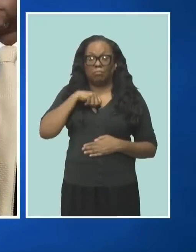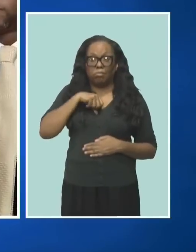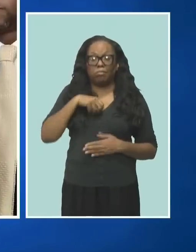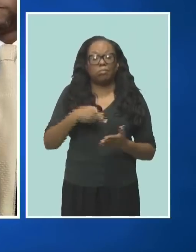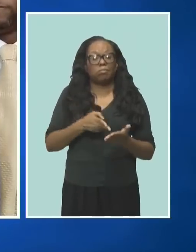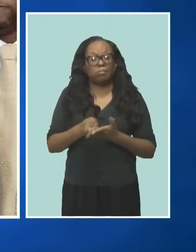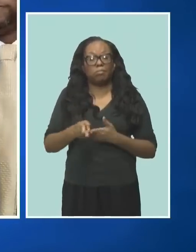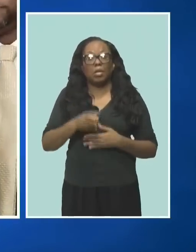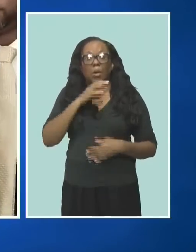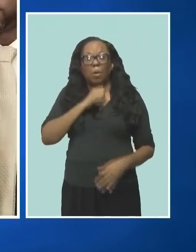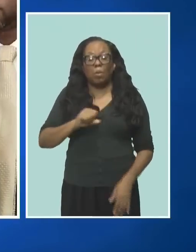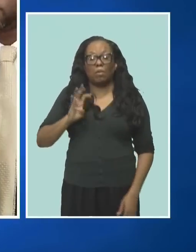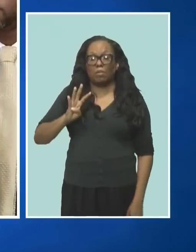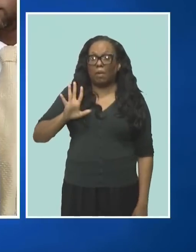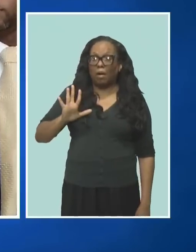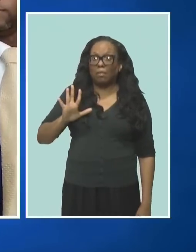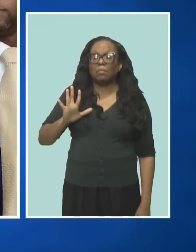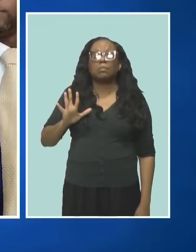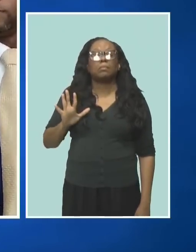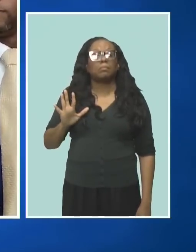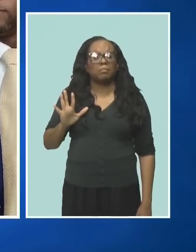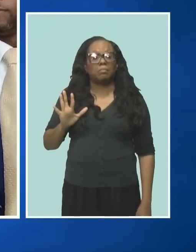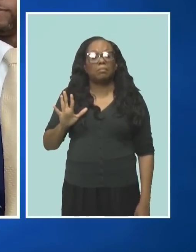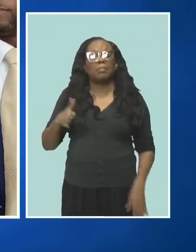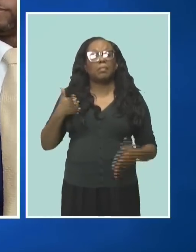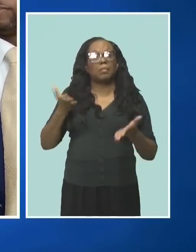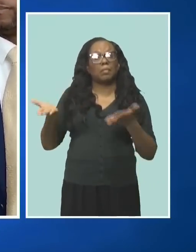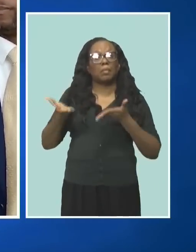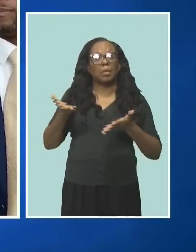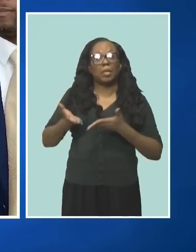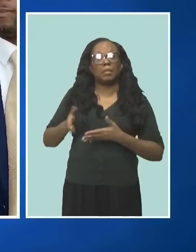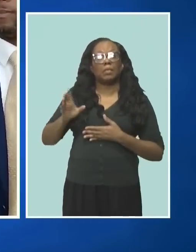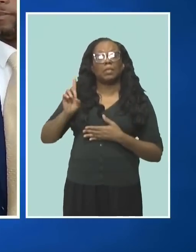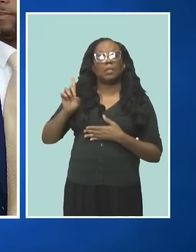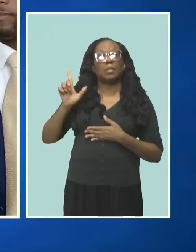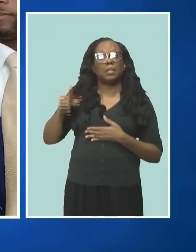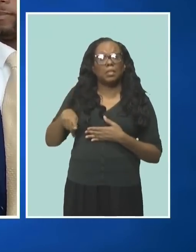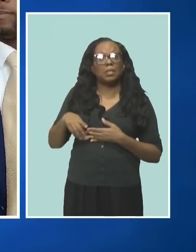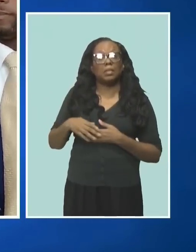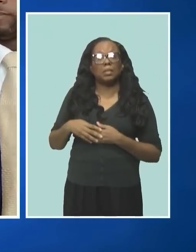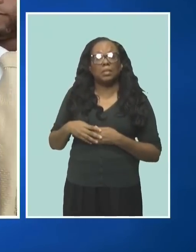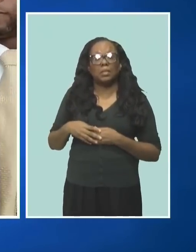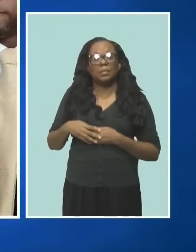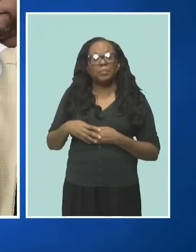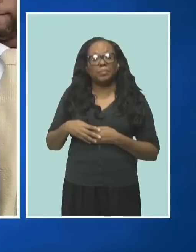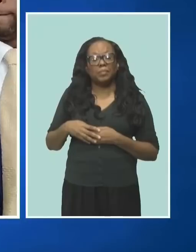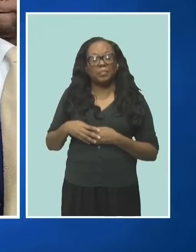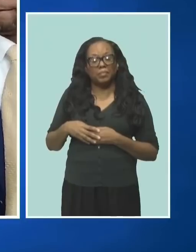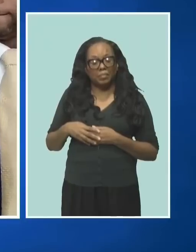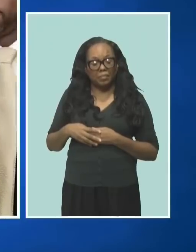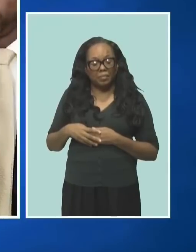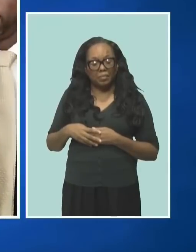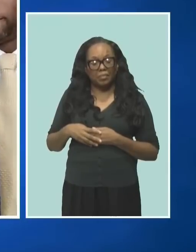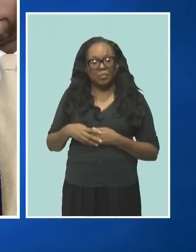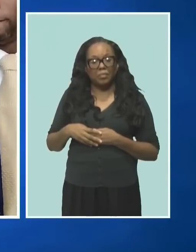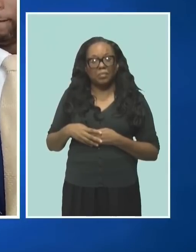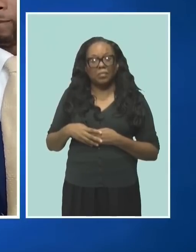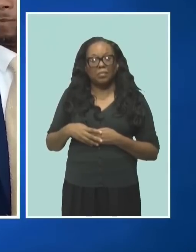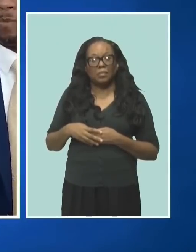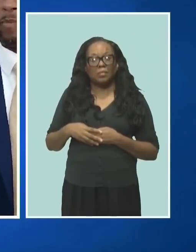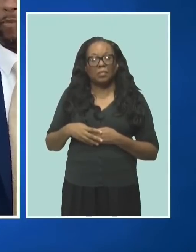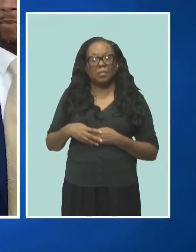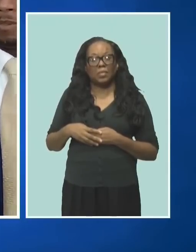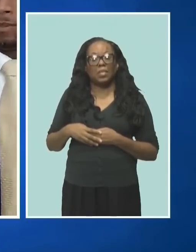years old. He has been in the service of the Democratic Labour Party, I think, for most of his adult life. And he has been here